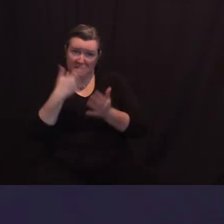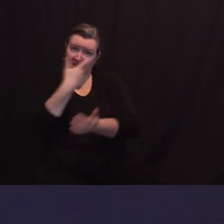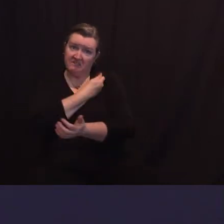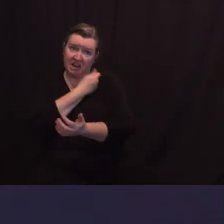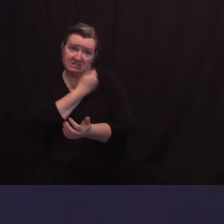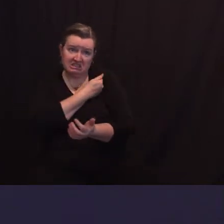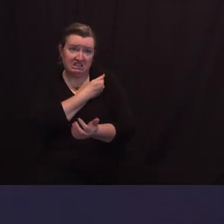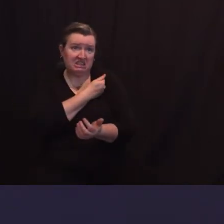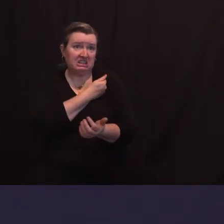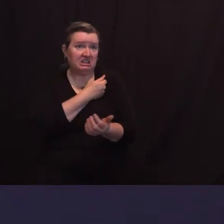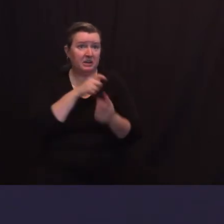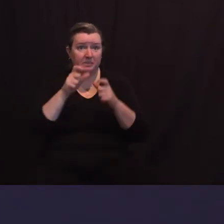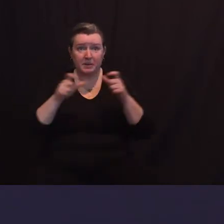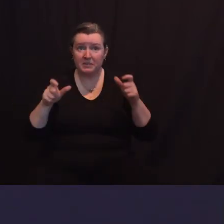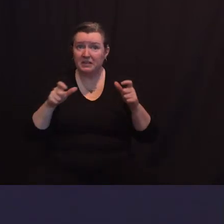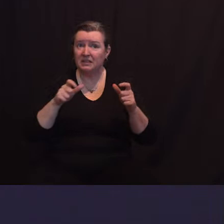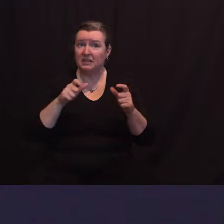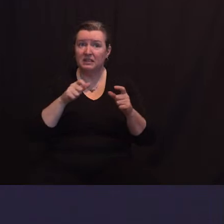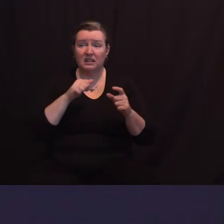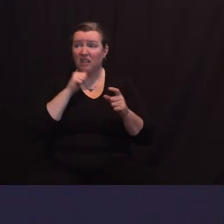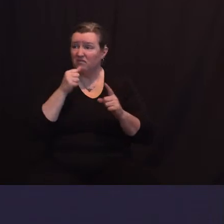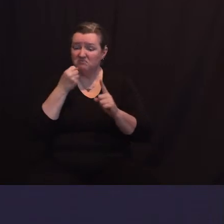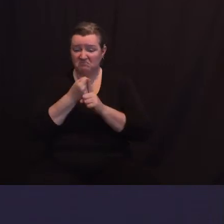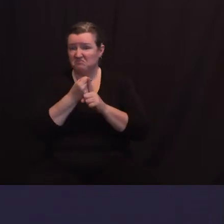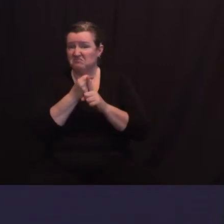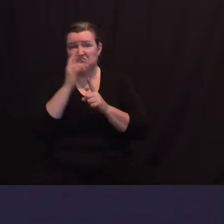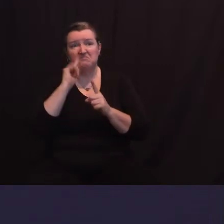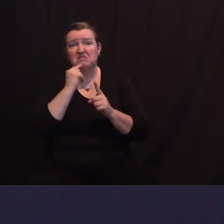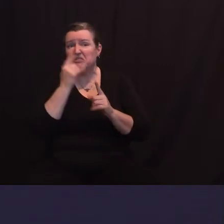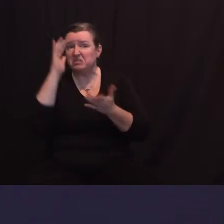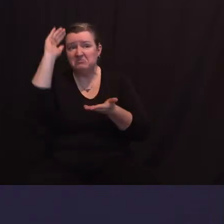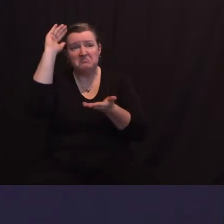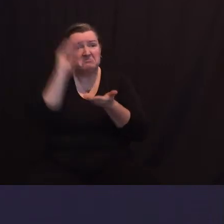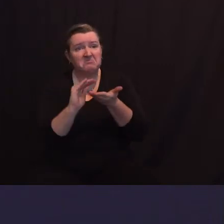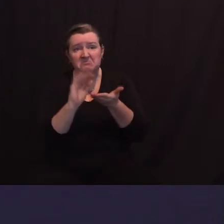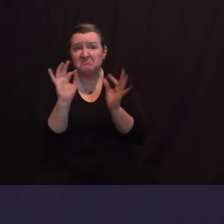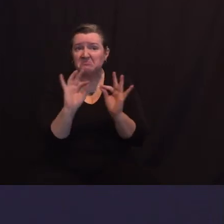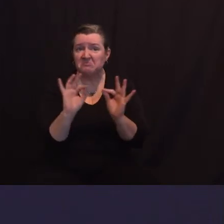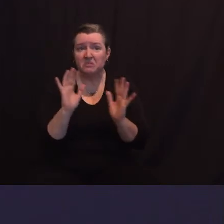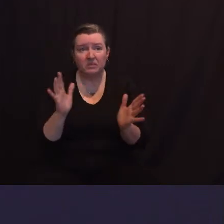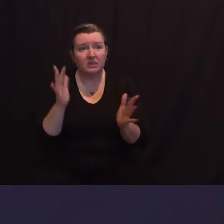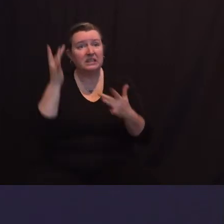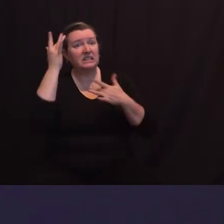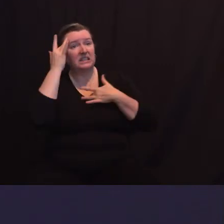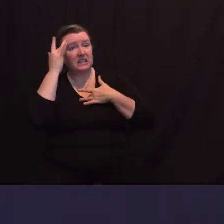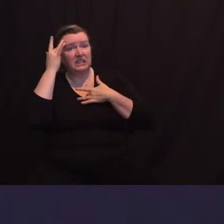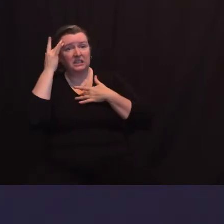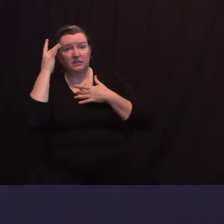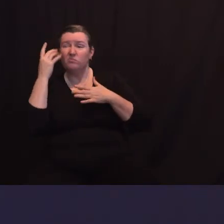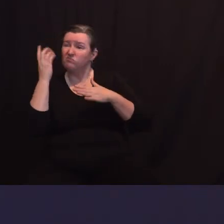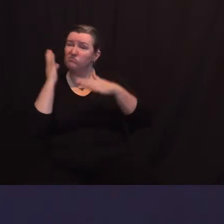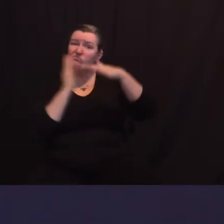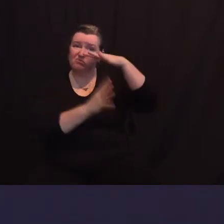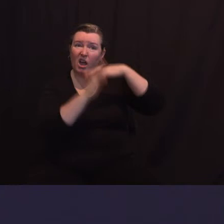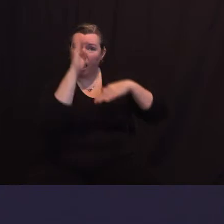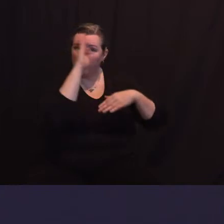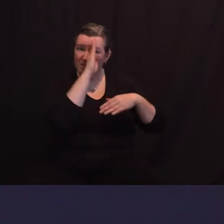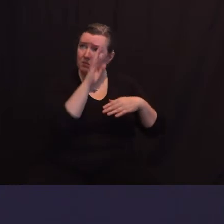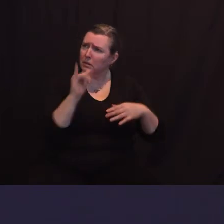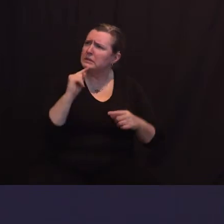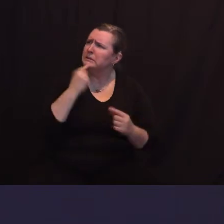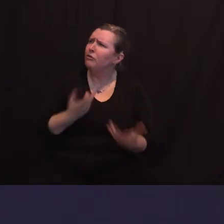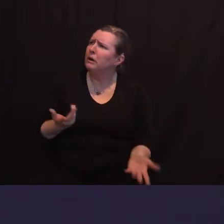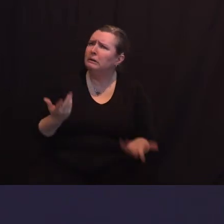illness. But if you're so sick that you go to the hospital, isn't that severe illness? So I guess the